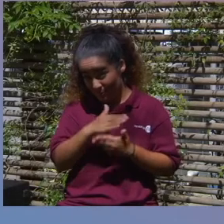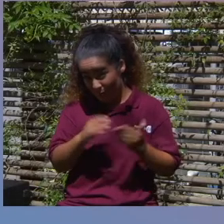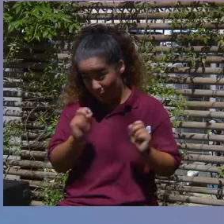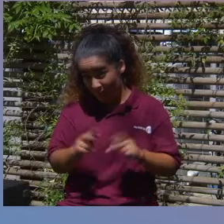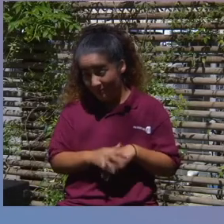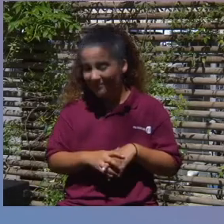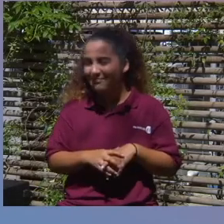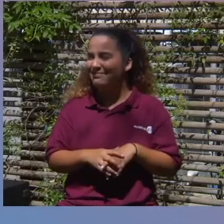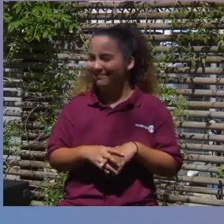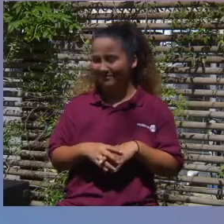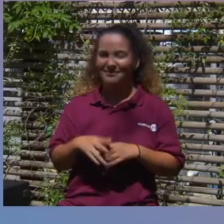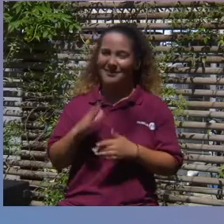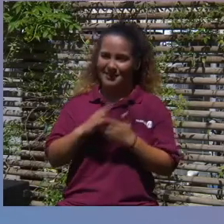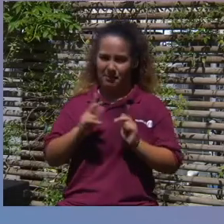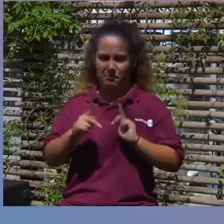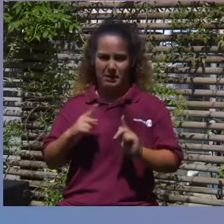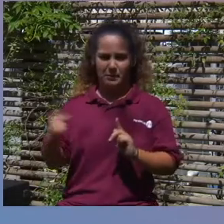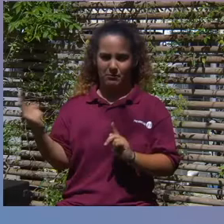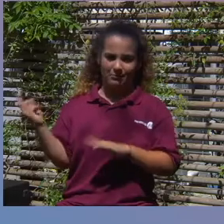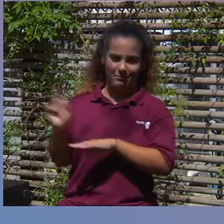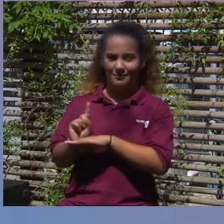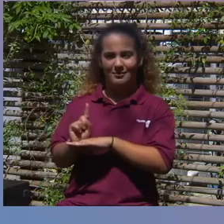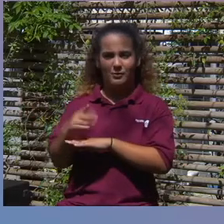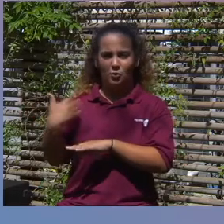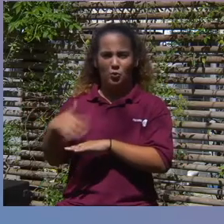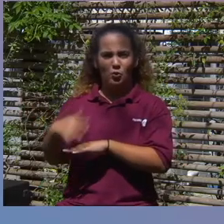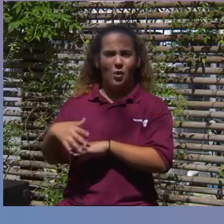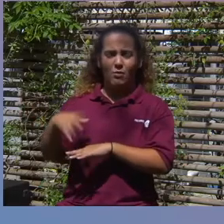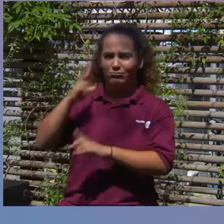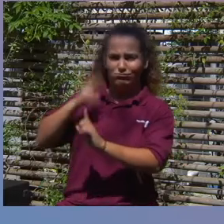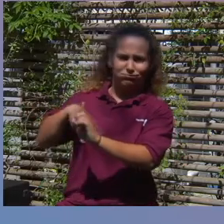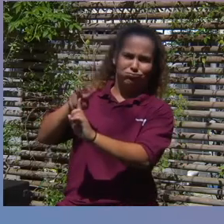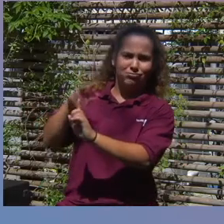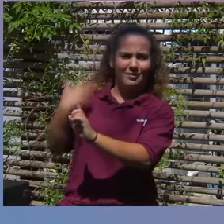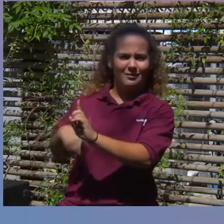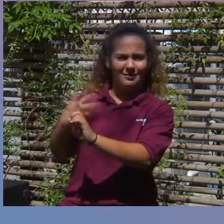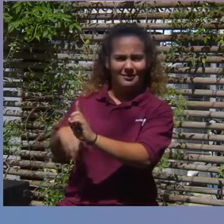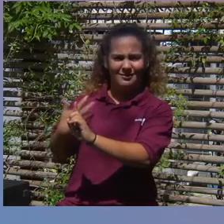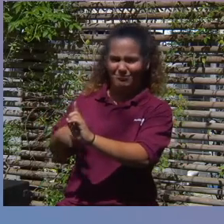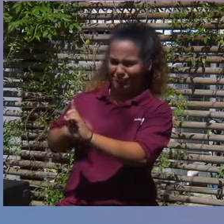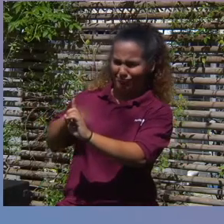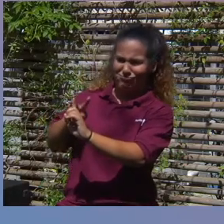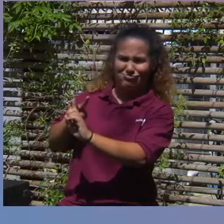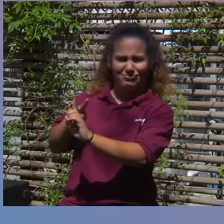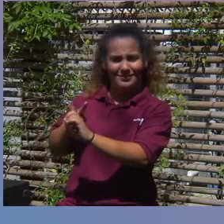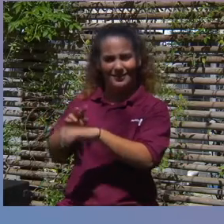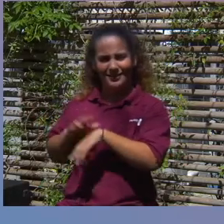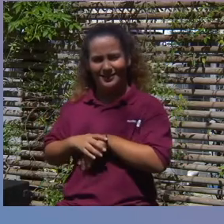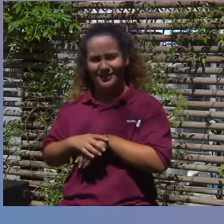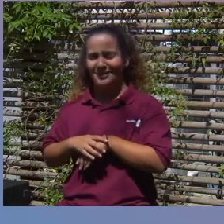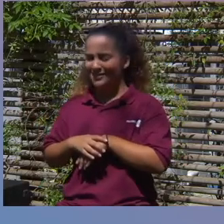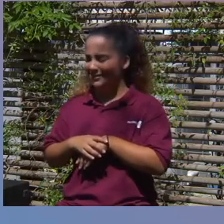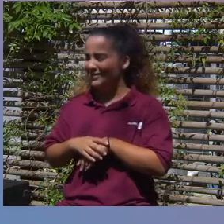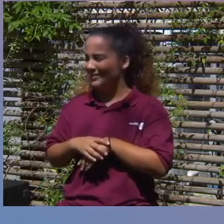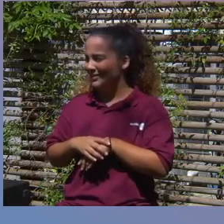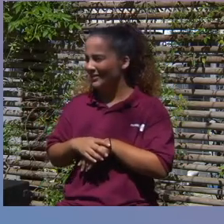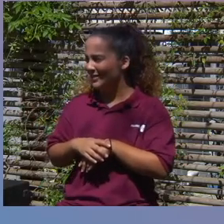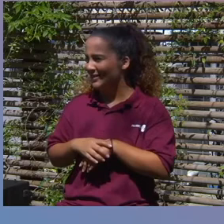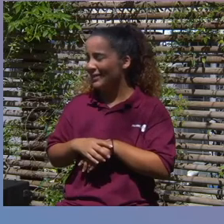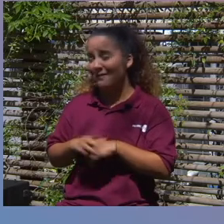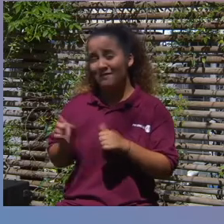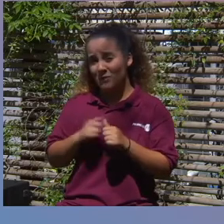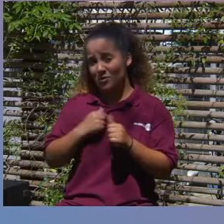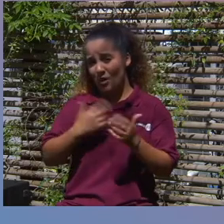We got some exciting folks coming to the stage, right? Some iconic energy in the room, right? All this iconic energy we've had in the room today. So first off, I want to